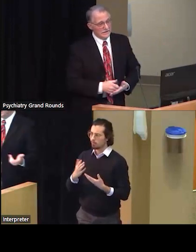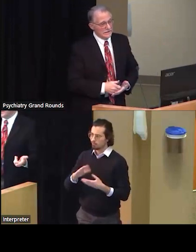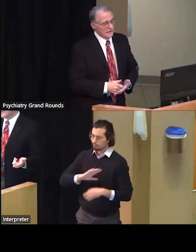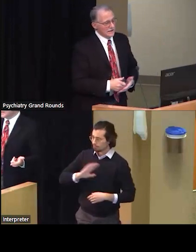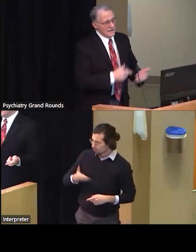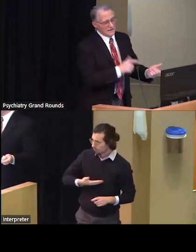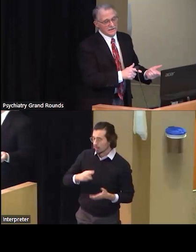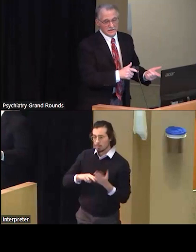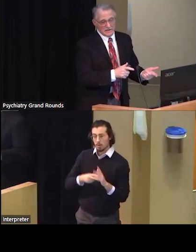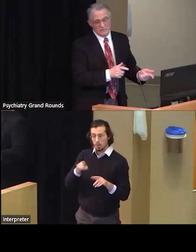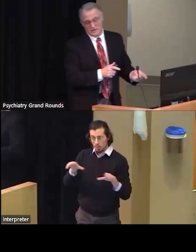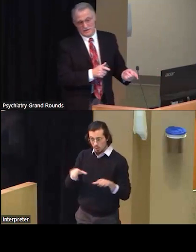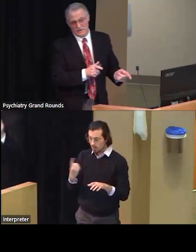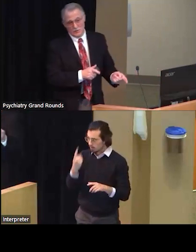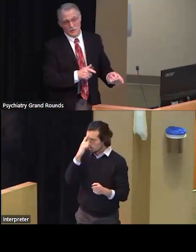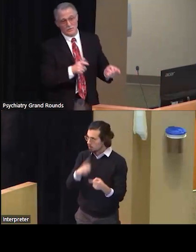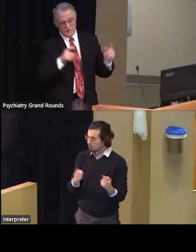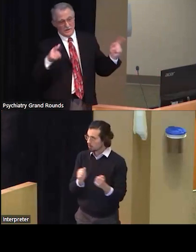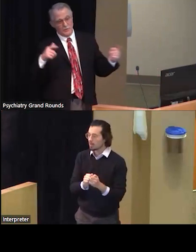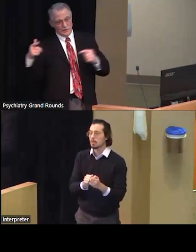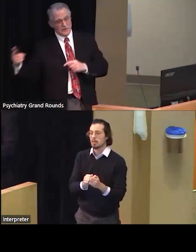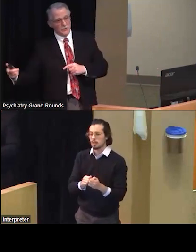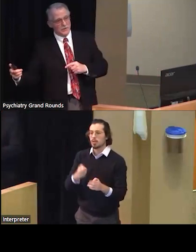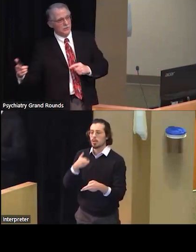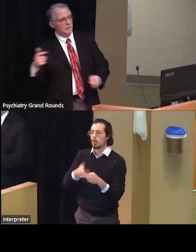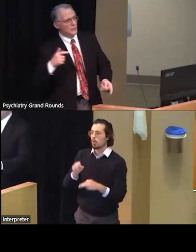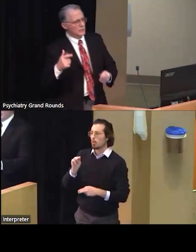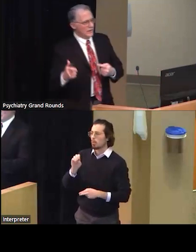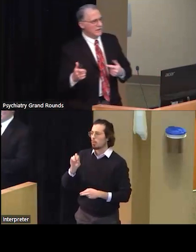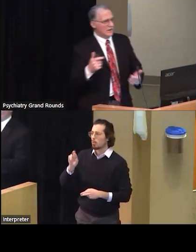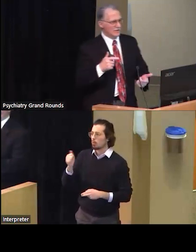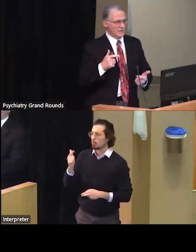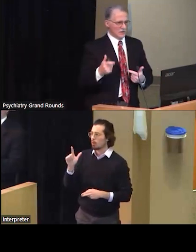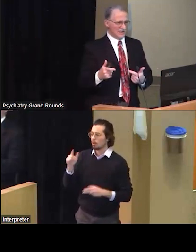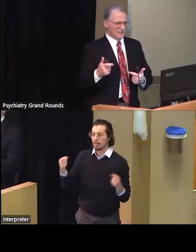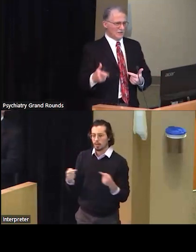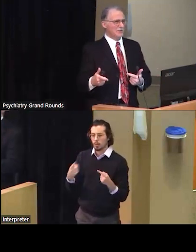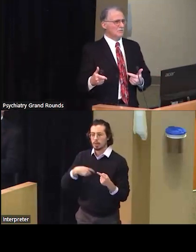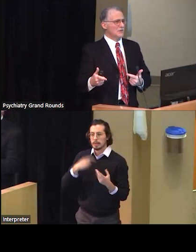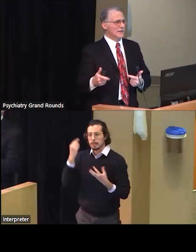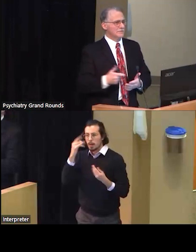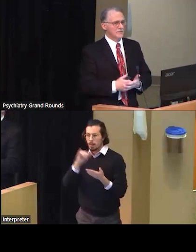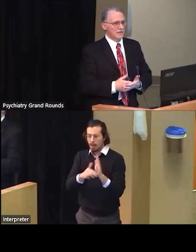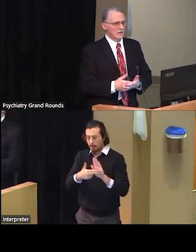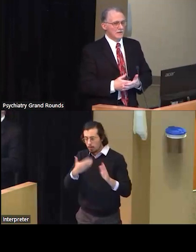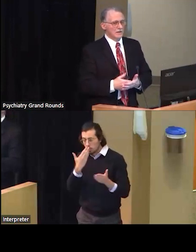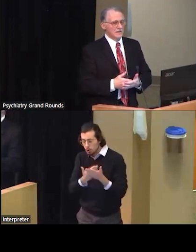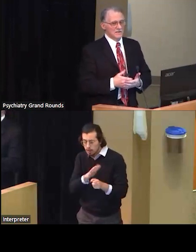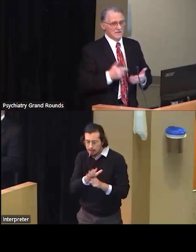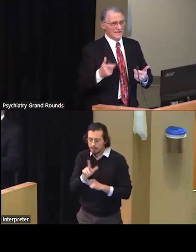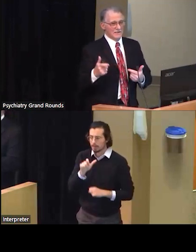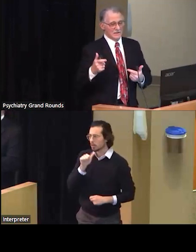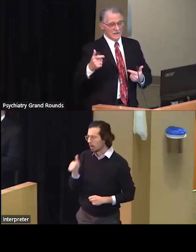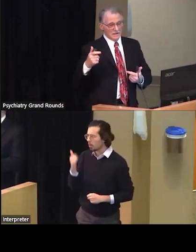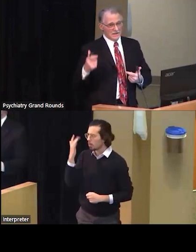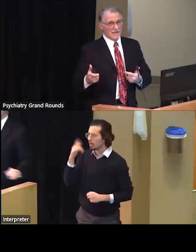with. That's getting into some of the studies of what's called moral injury. We're debating whether that's really a good term or not, because